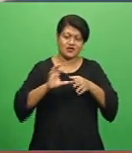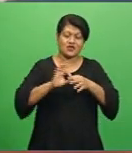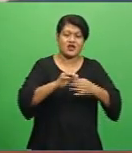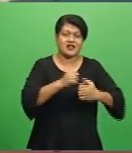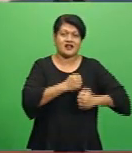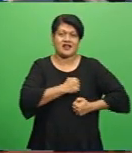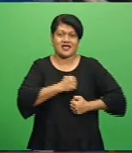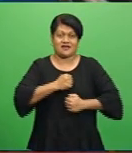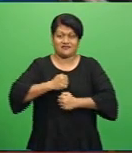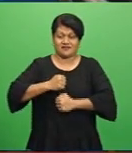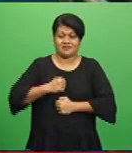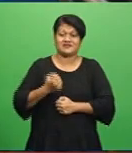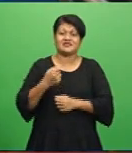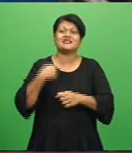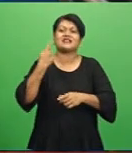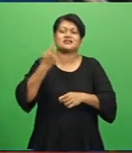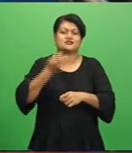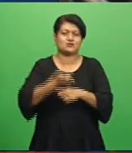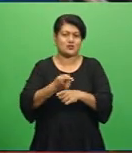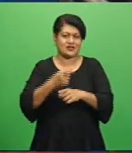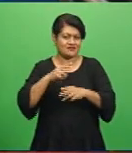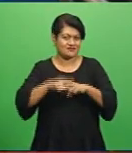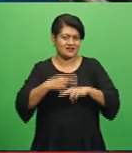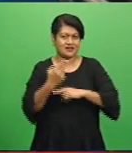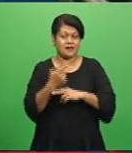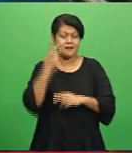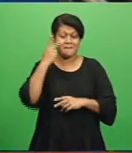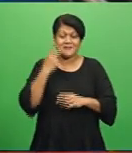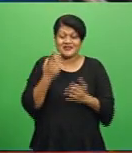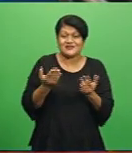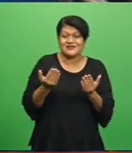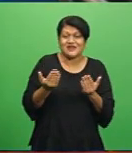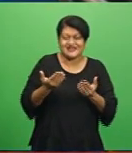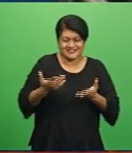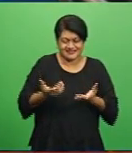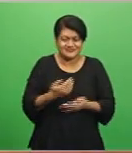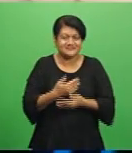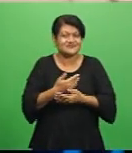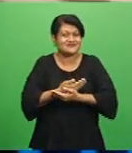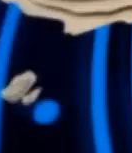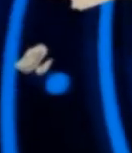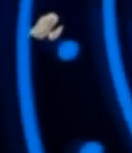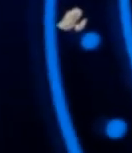next Friday. And parents welcome bundle of joy.